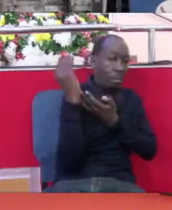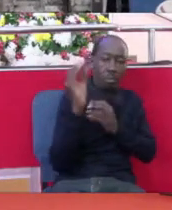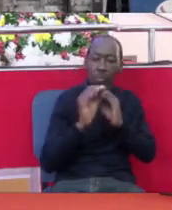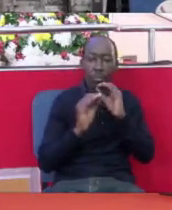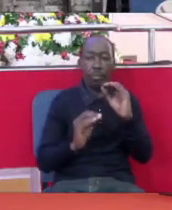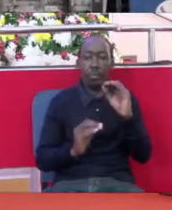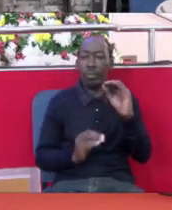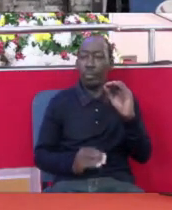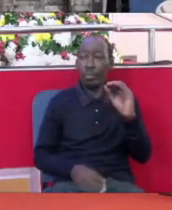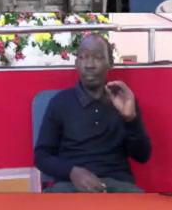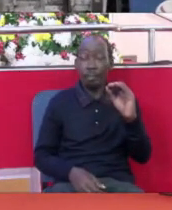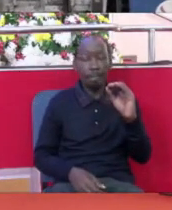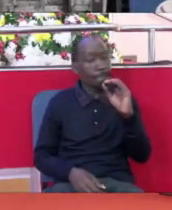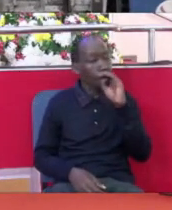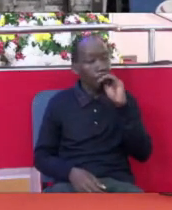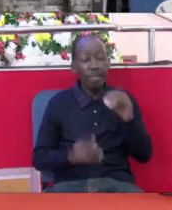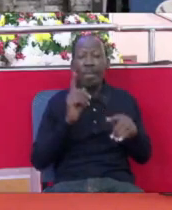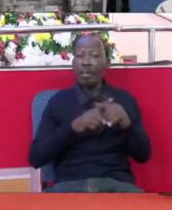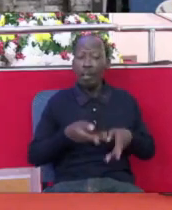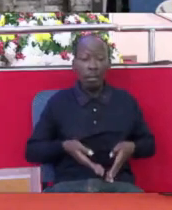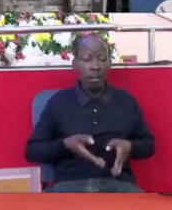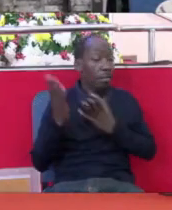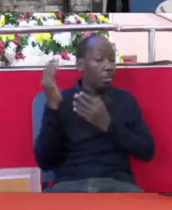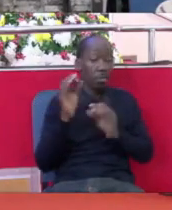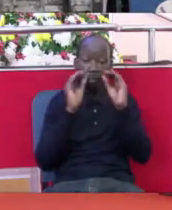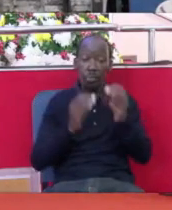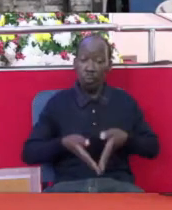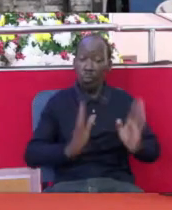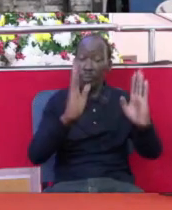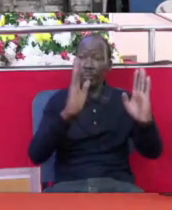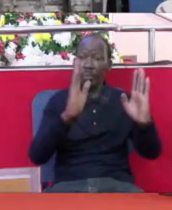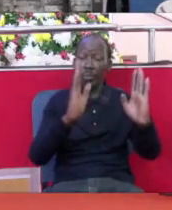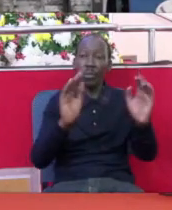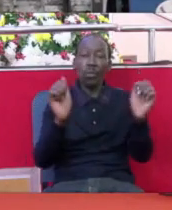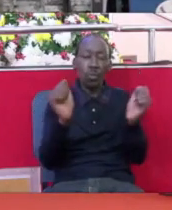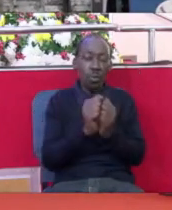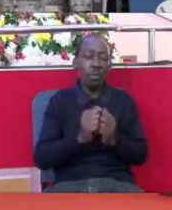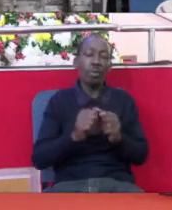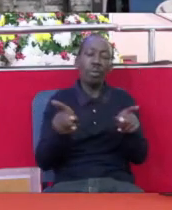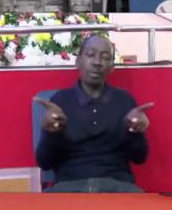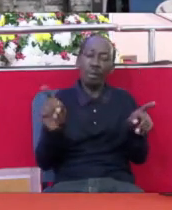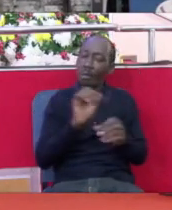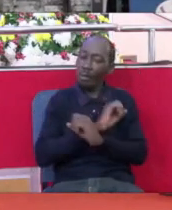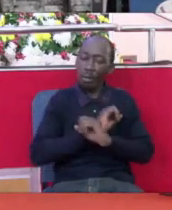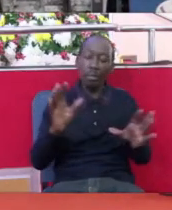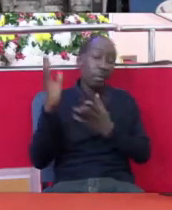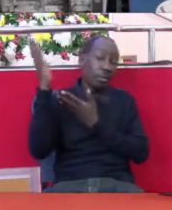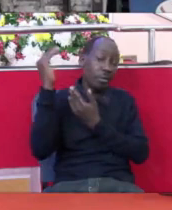time, in an unexpected way, and with an unexpected blessing.